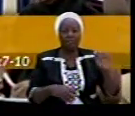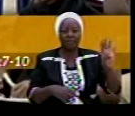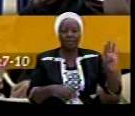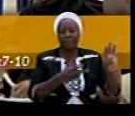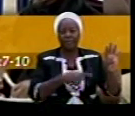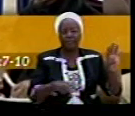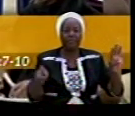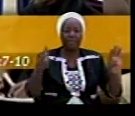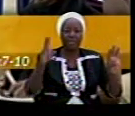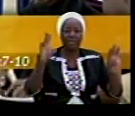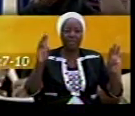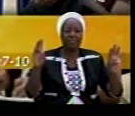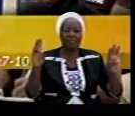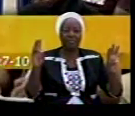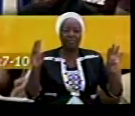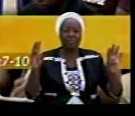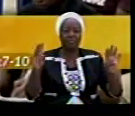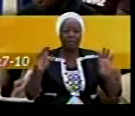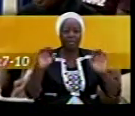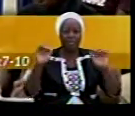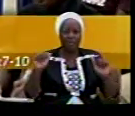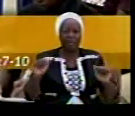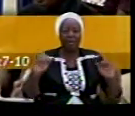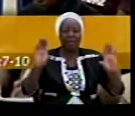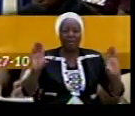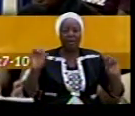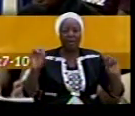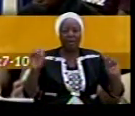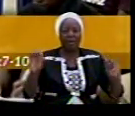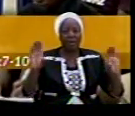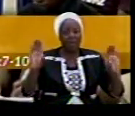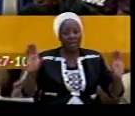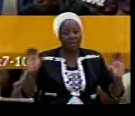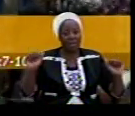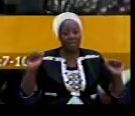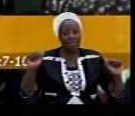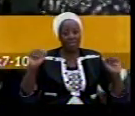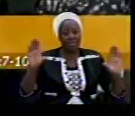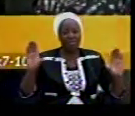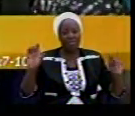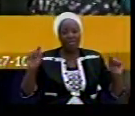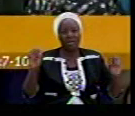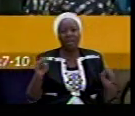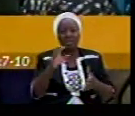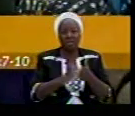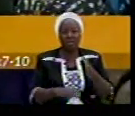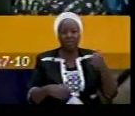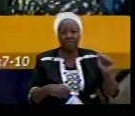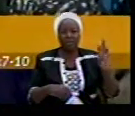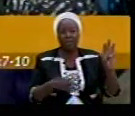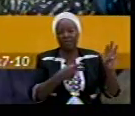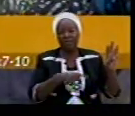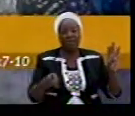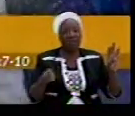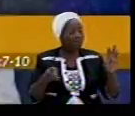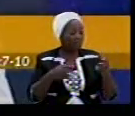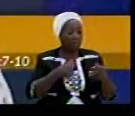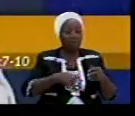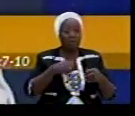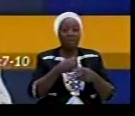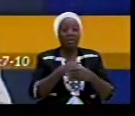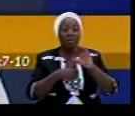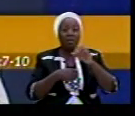chapter 14, verse 7, and there they preached the gospel.